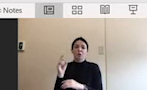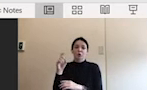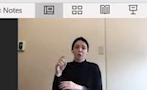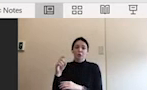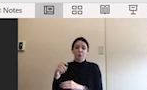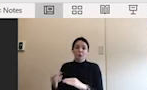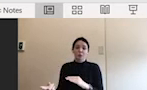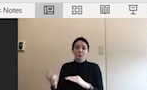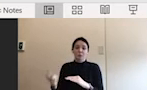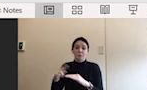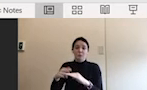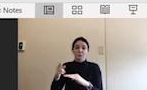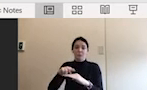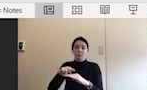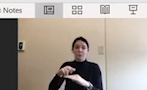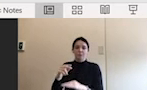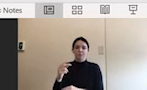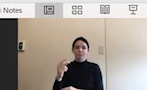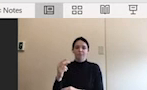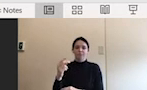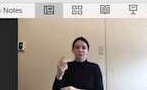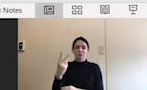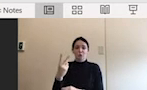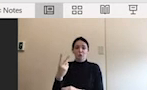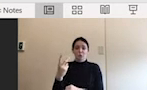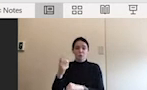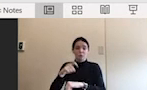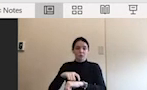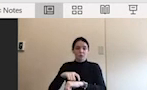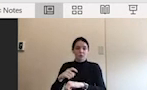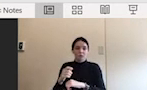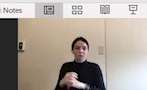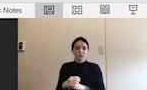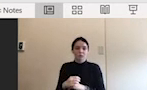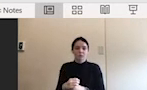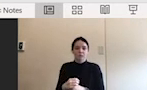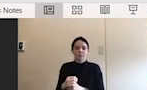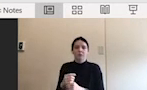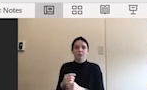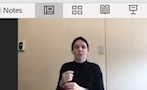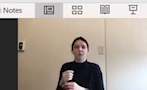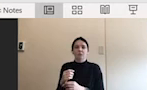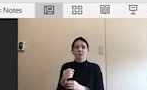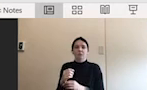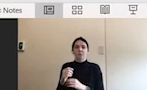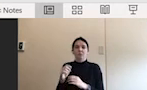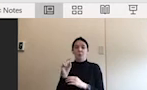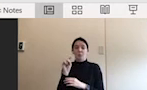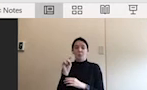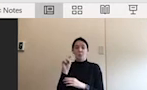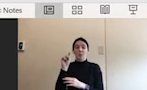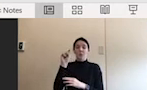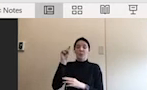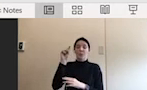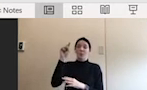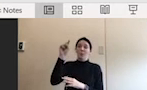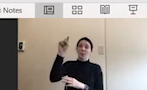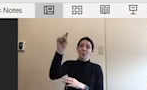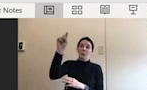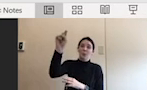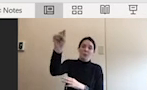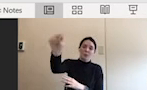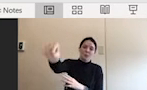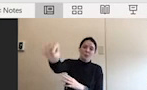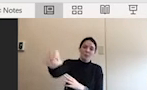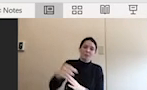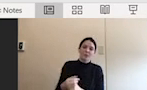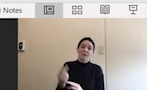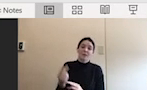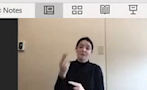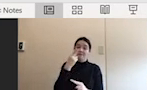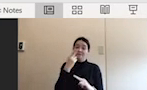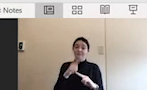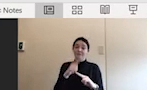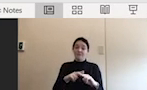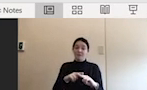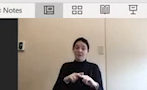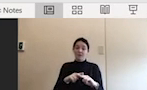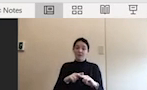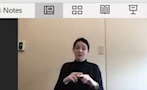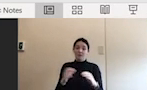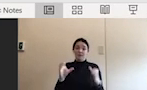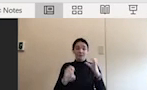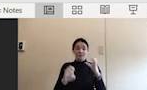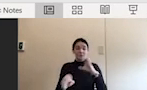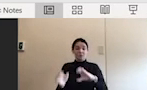velocity increases, which is why it is able to travel further out. Shoots out, right? It's a fun little experiment. If you have dogs in the yard,